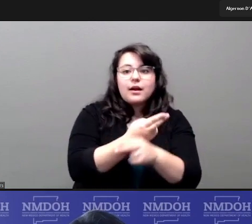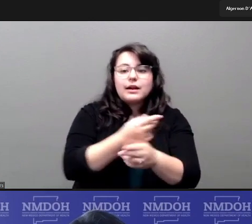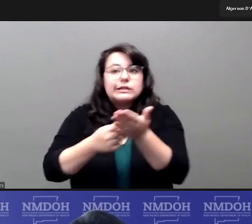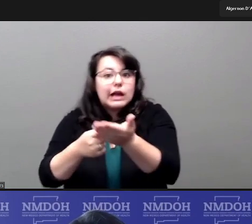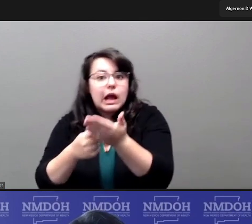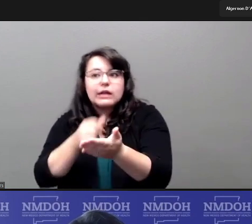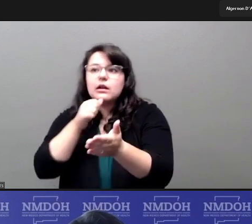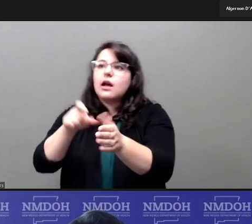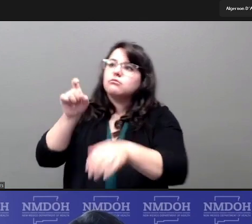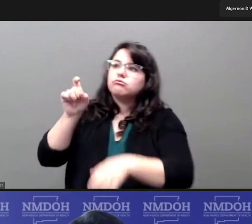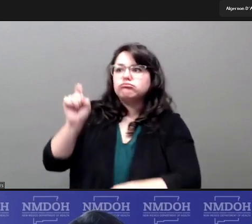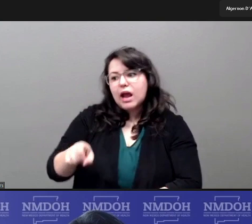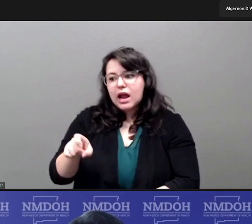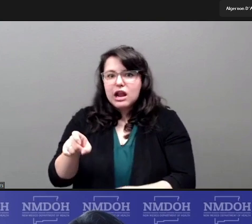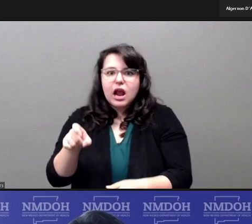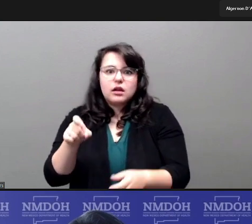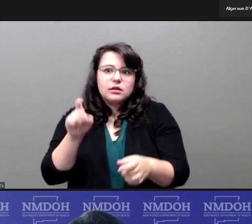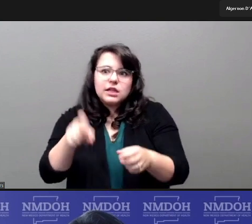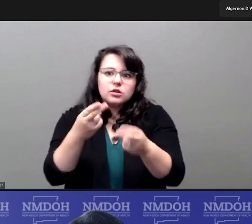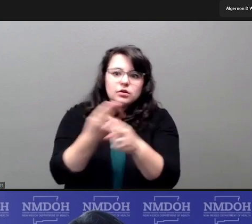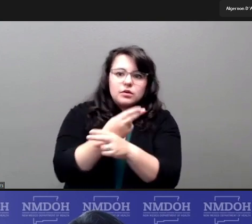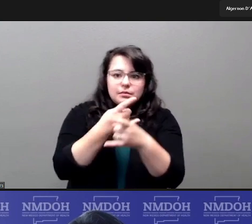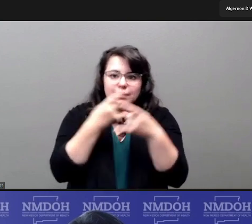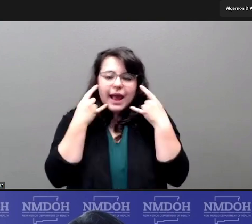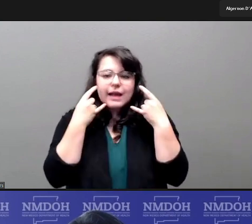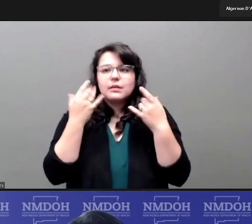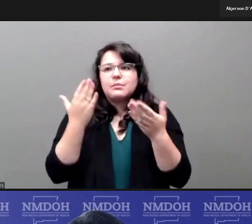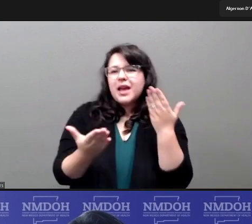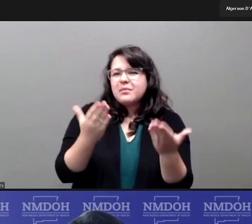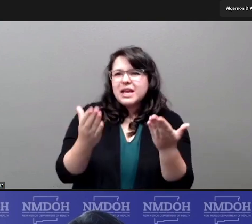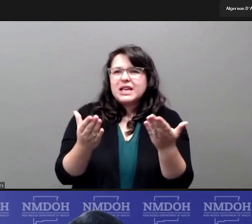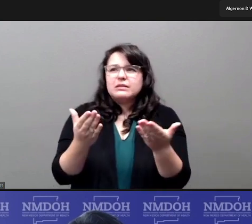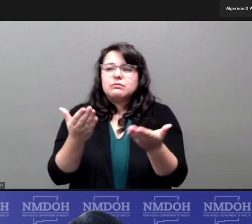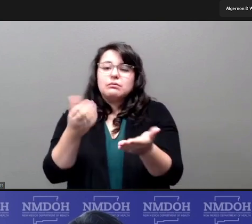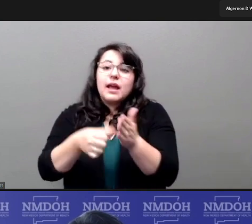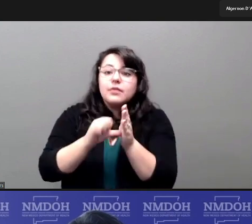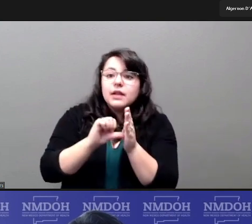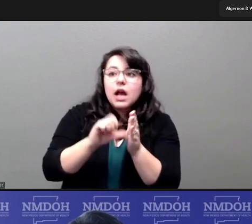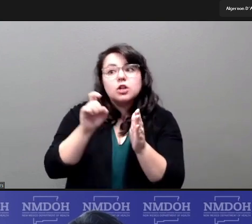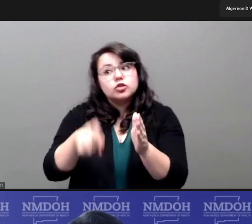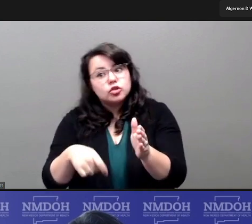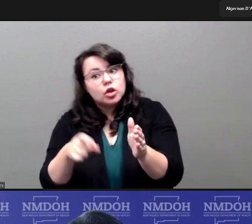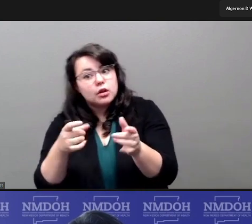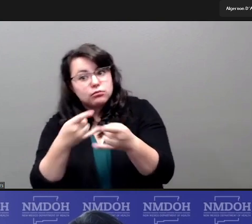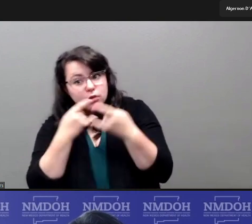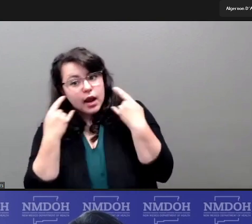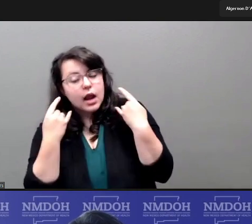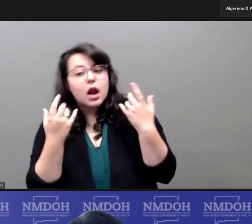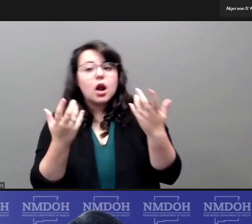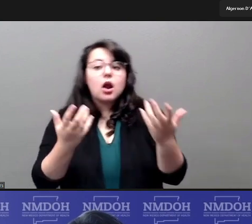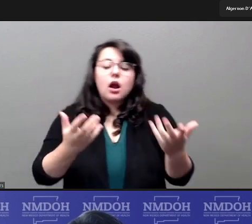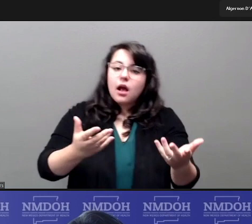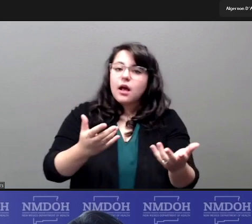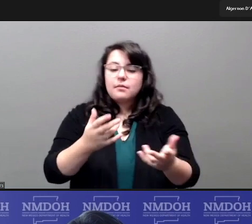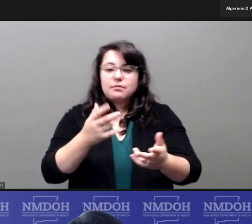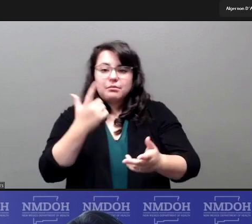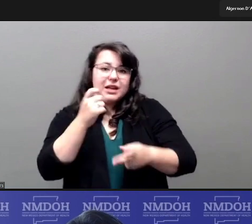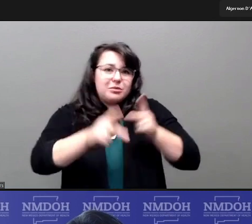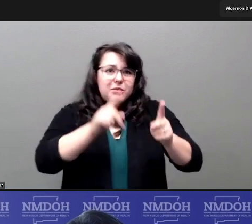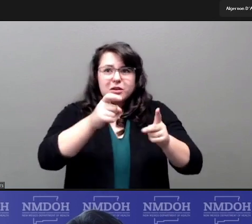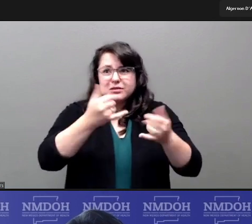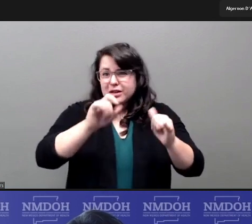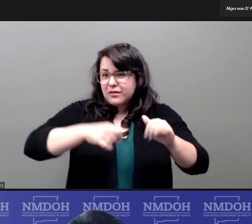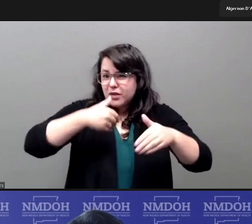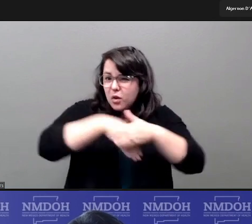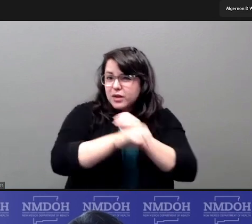a mandate, and other things that offices can do so that if people have to work, at their workplaces, at the